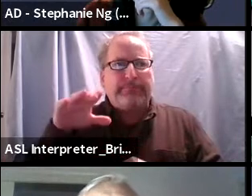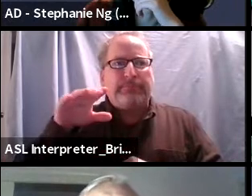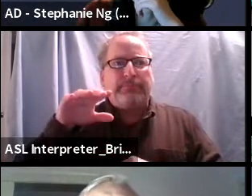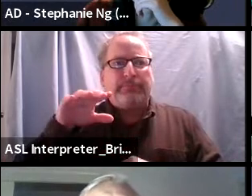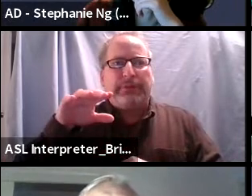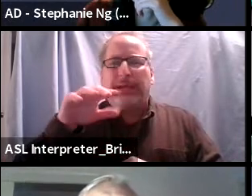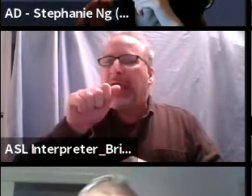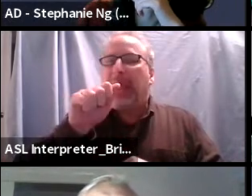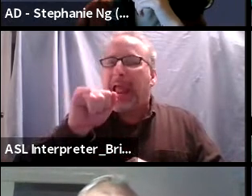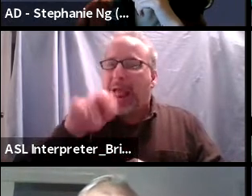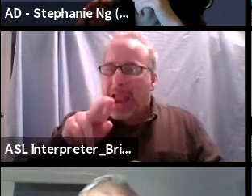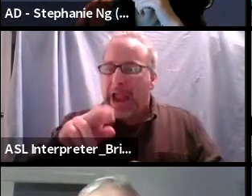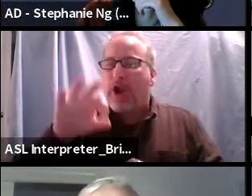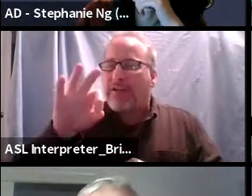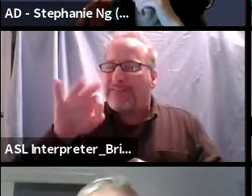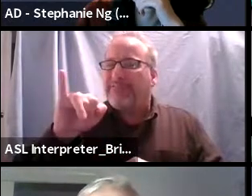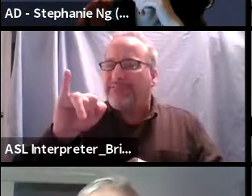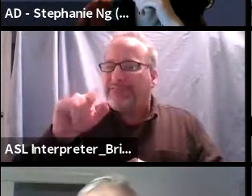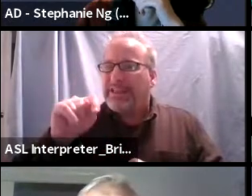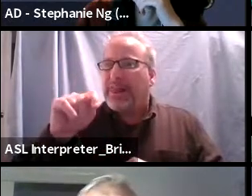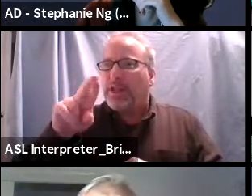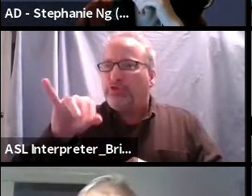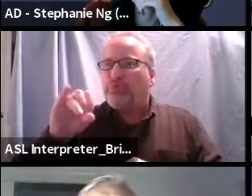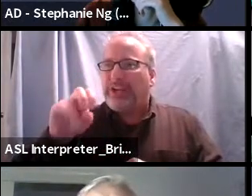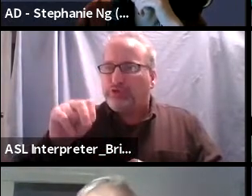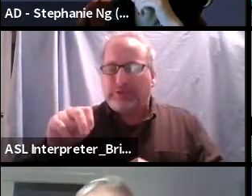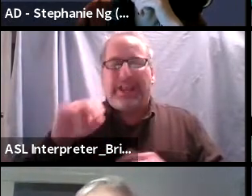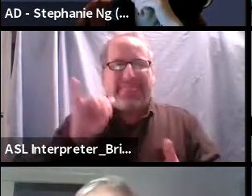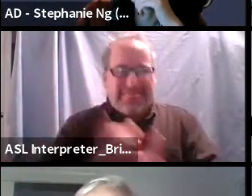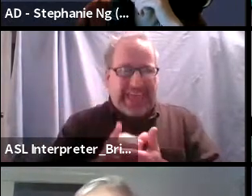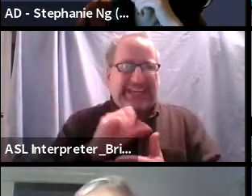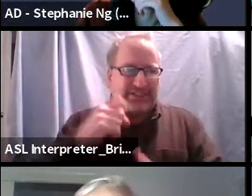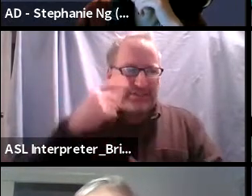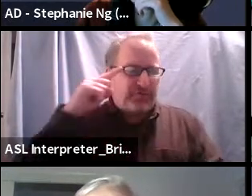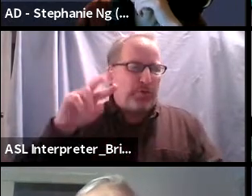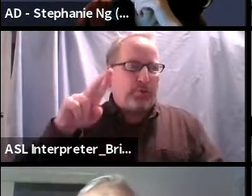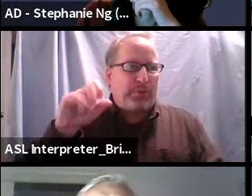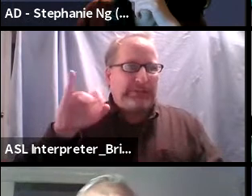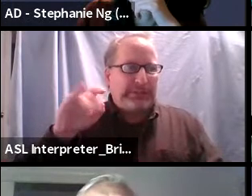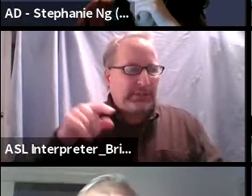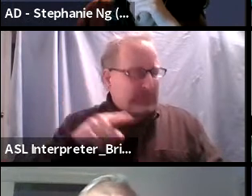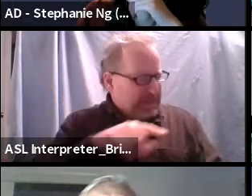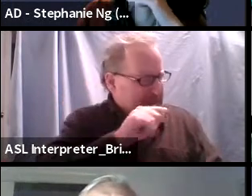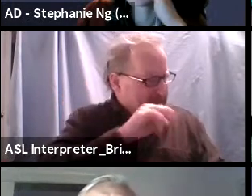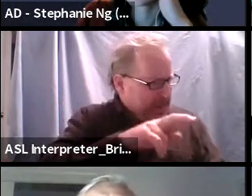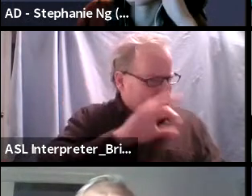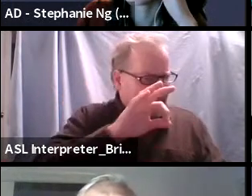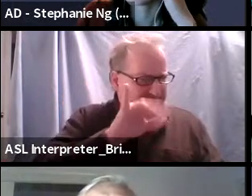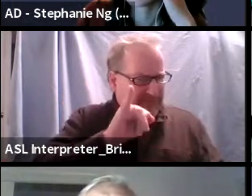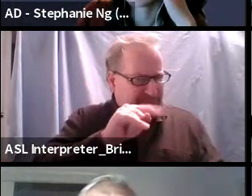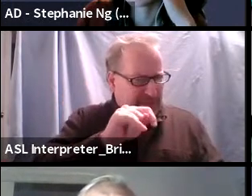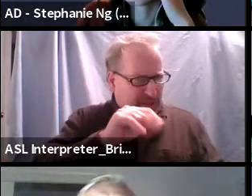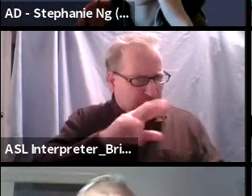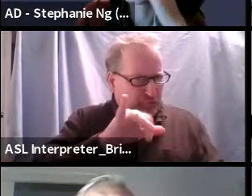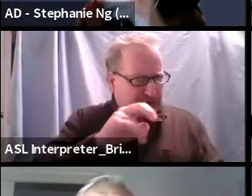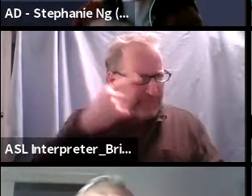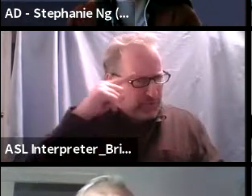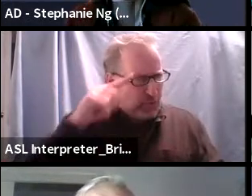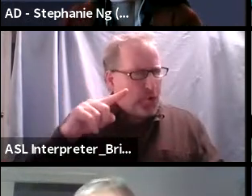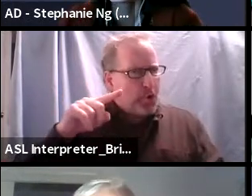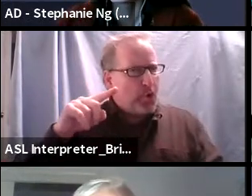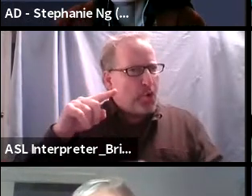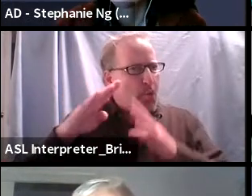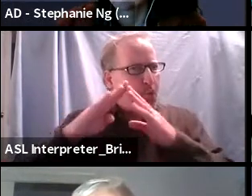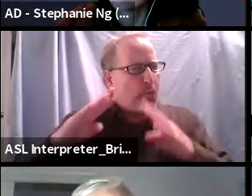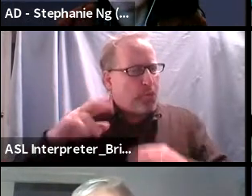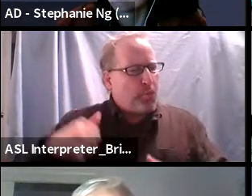Air filtration is the residential measure. So the air filtration one is the residential one. So that, correct. In terms of